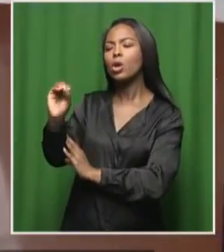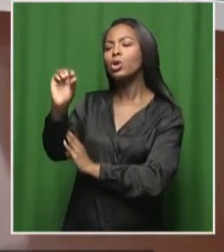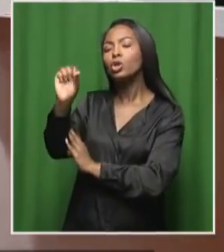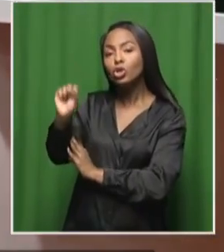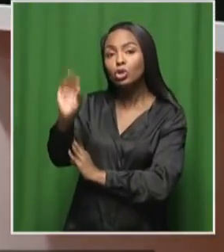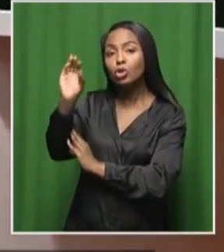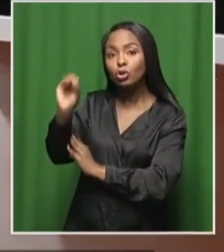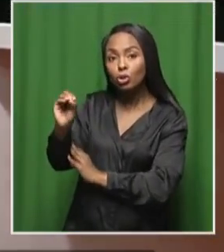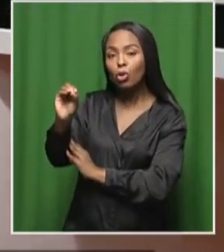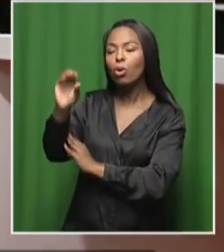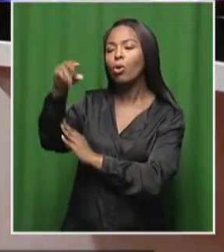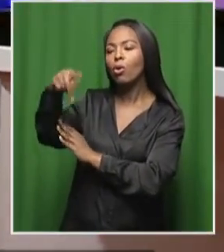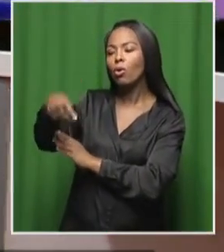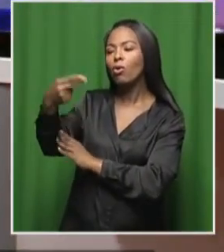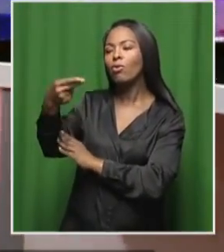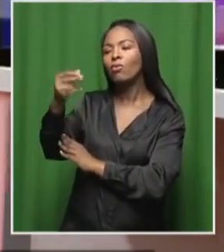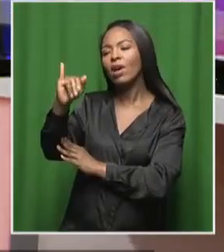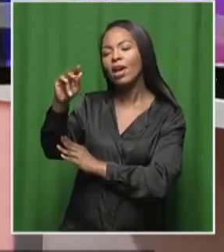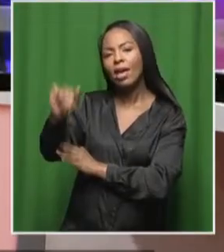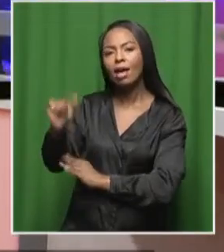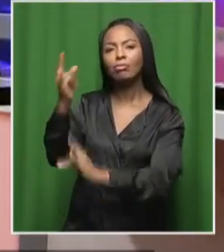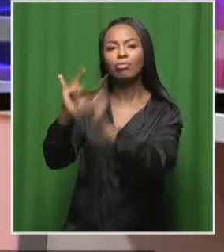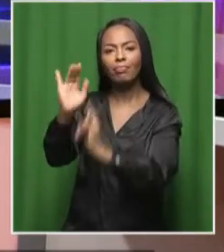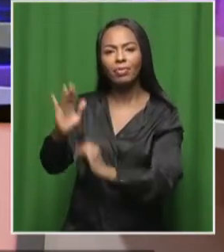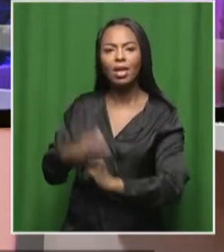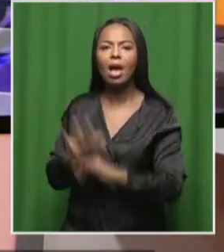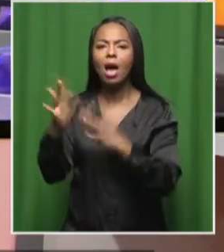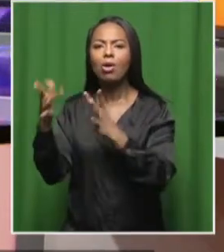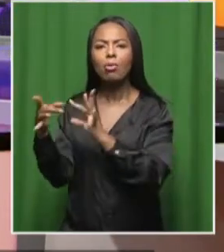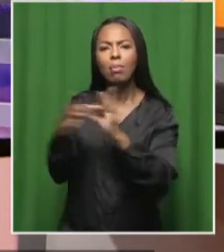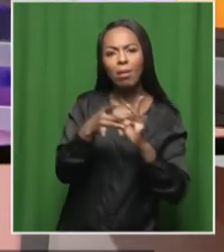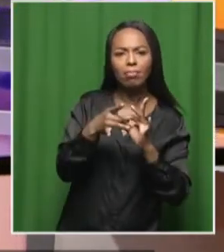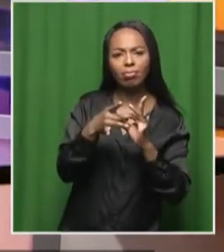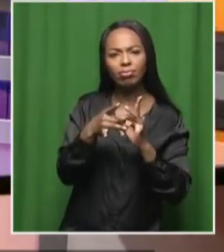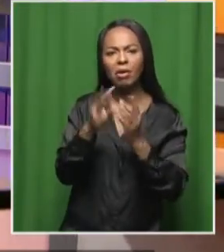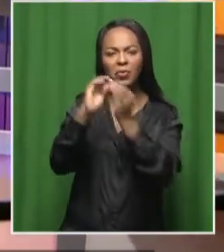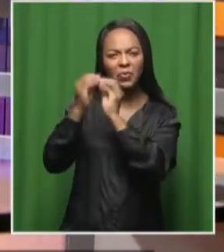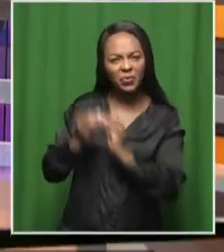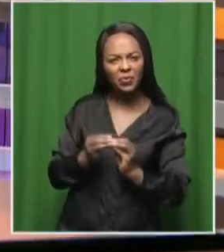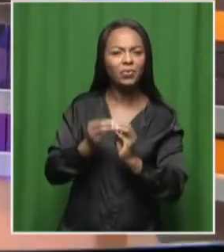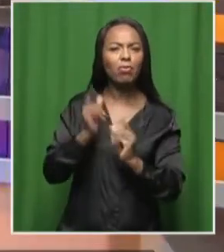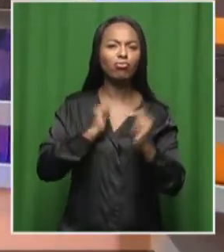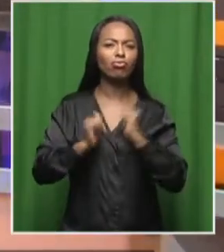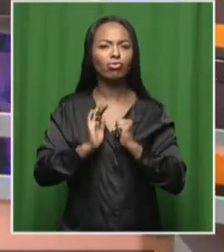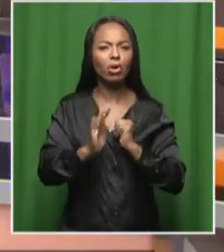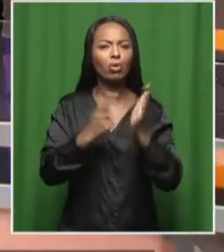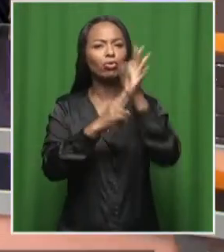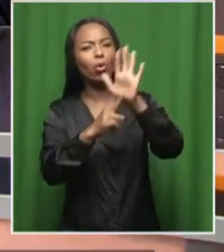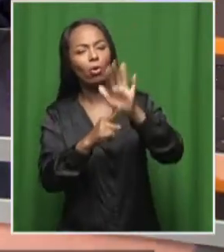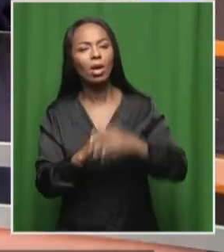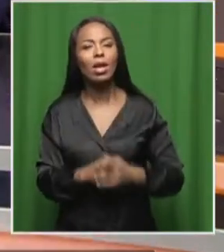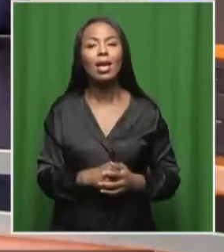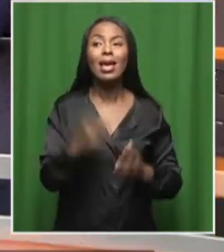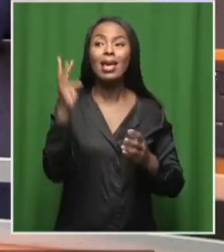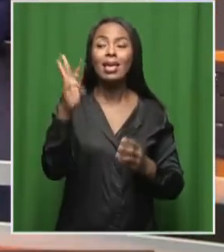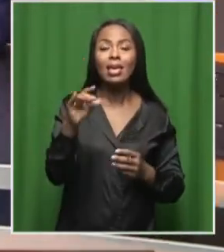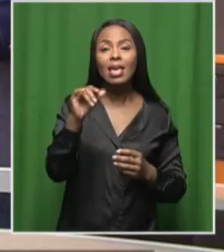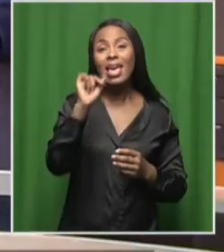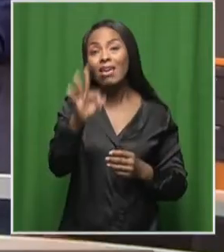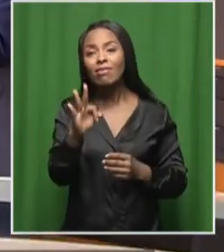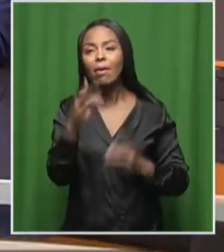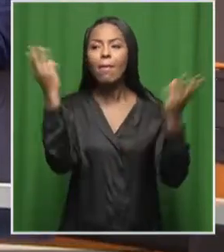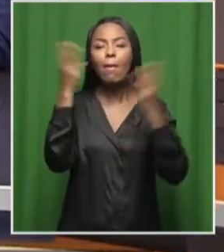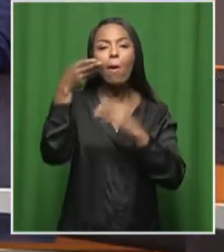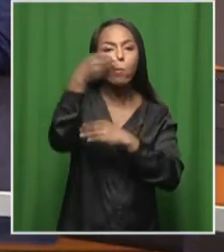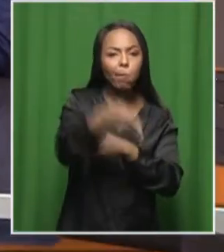politics into the production or into the scripting of this show? the displacement of people, the destruction